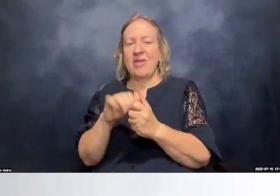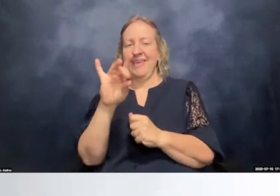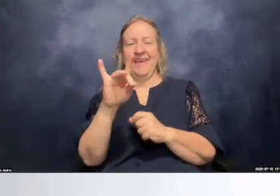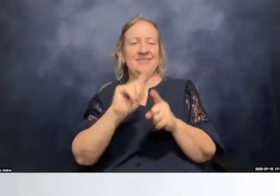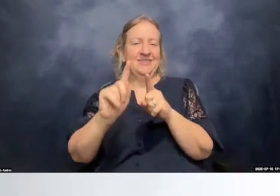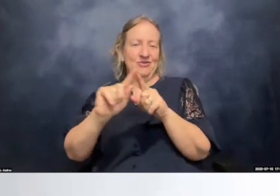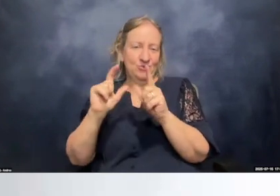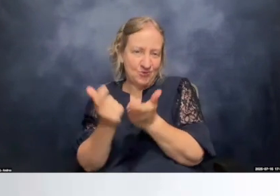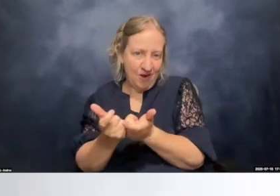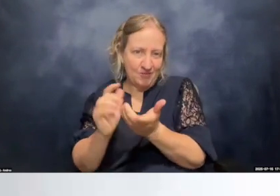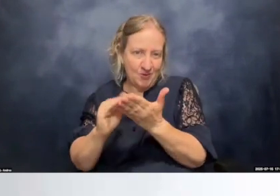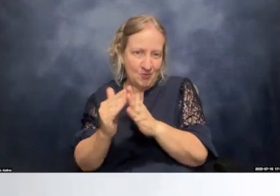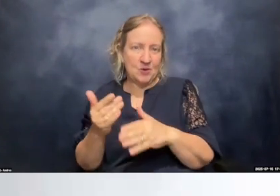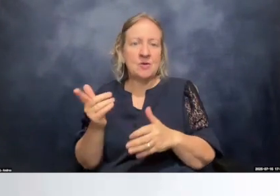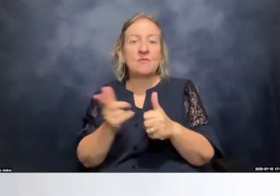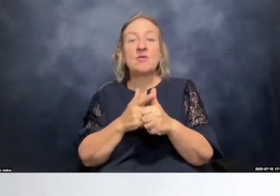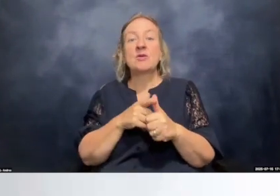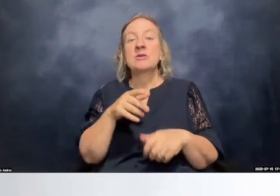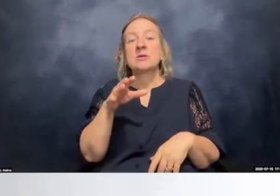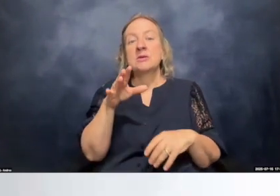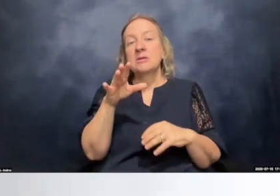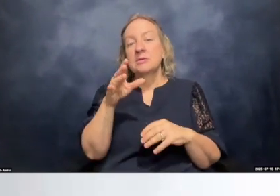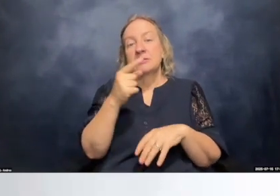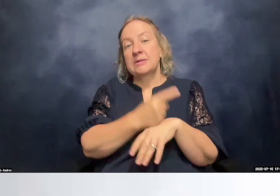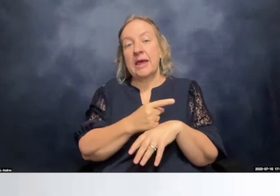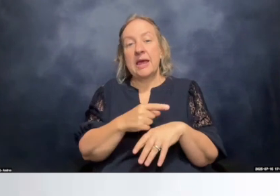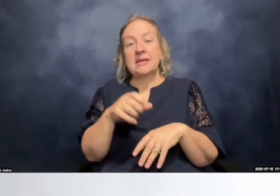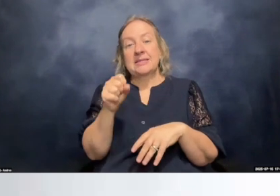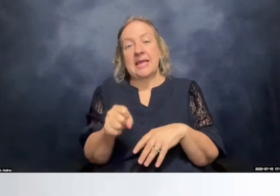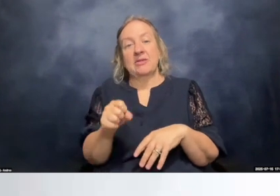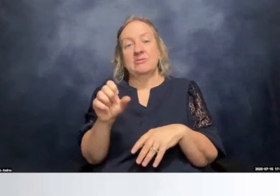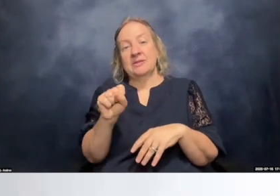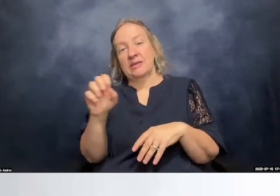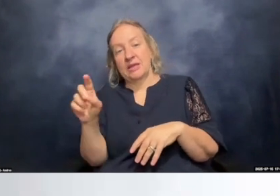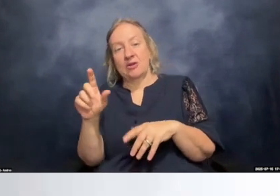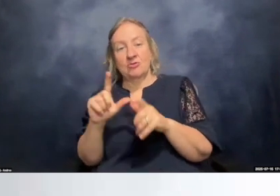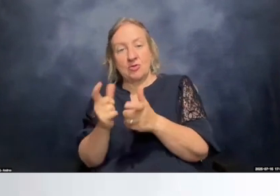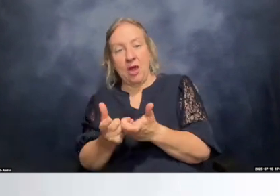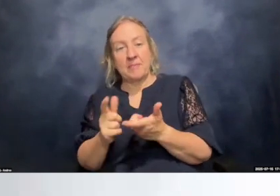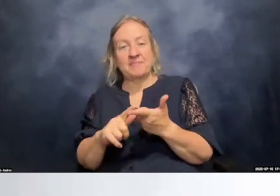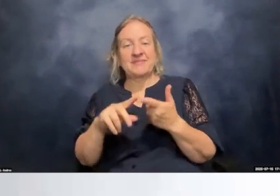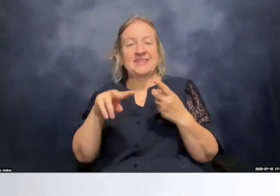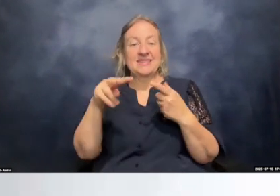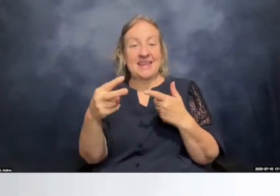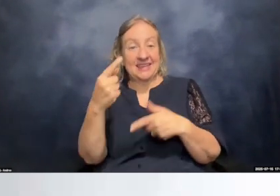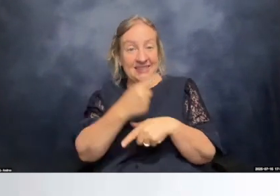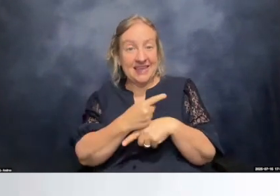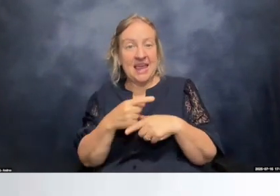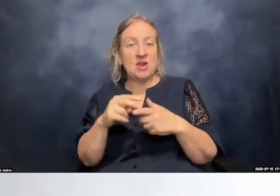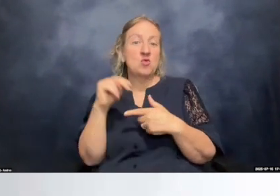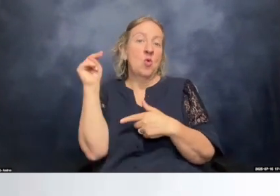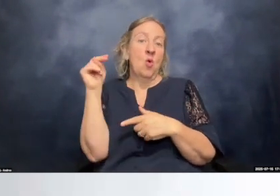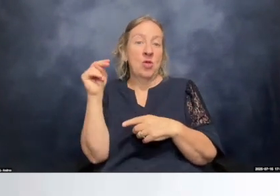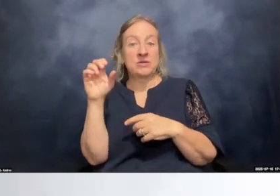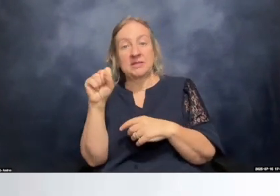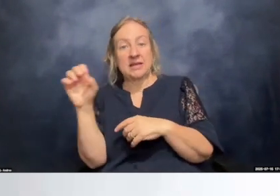we visited southern San Diego County tribes. On day 2, we visited northern San Diego County tribes. And each